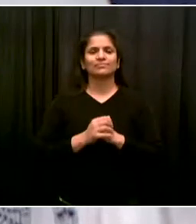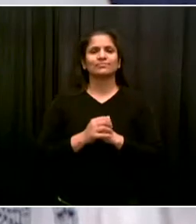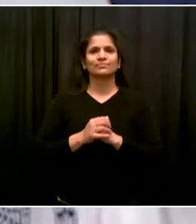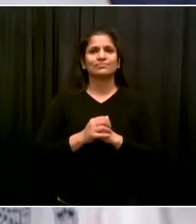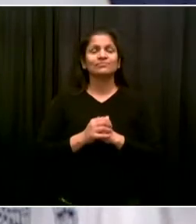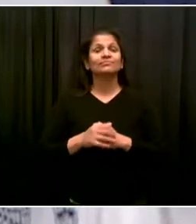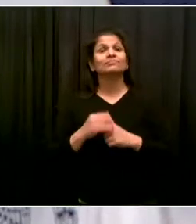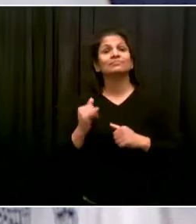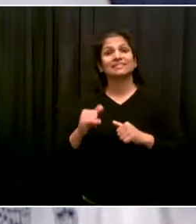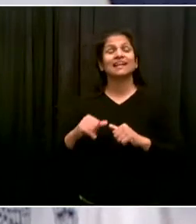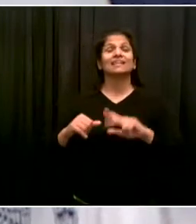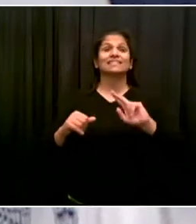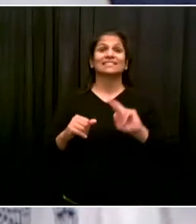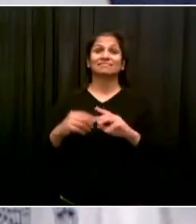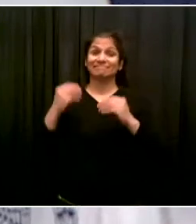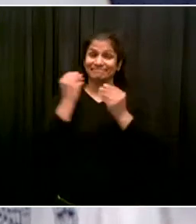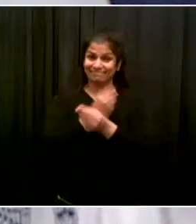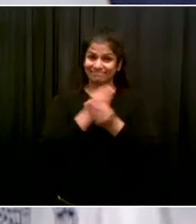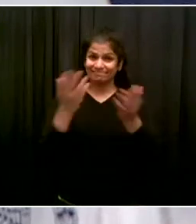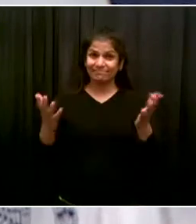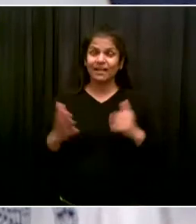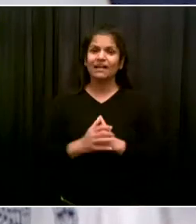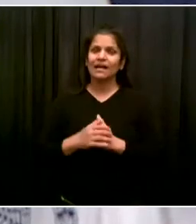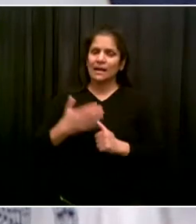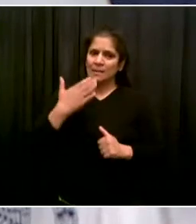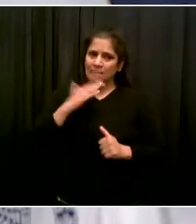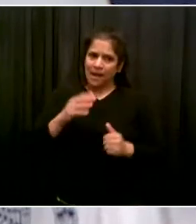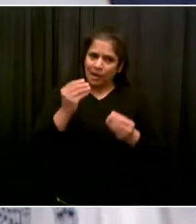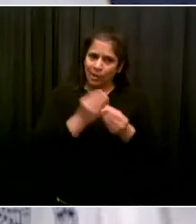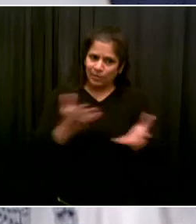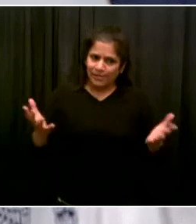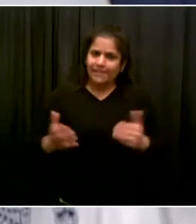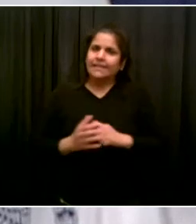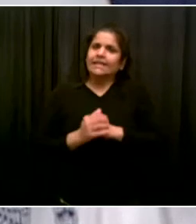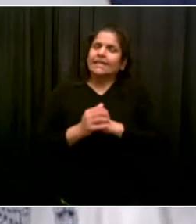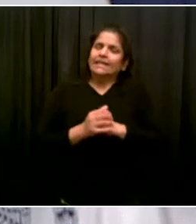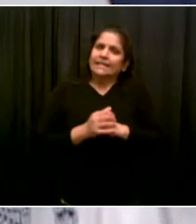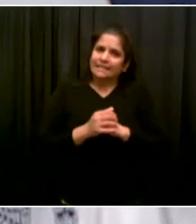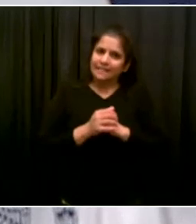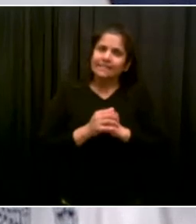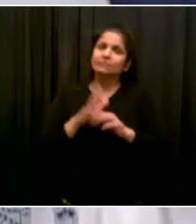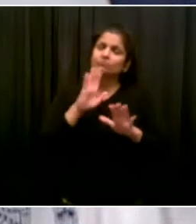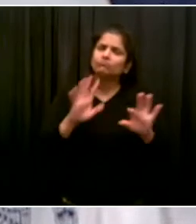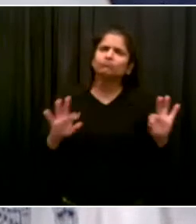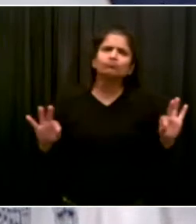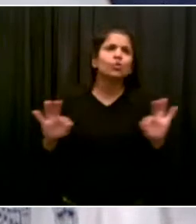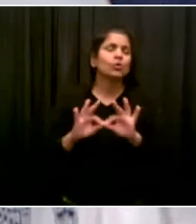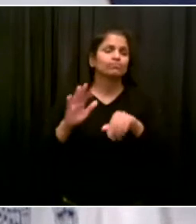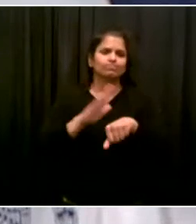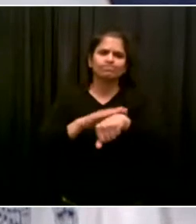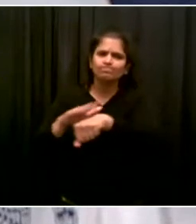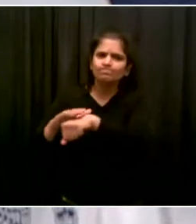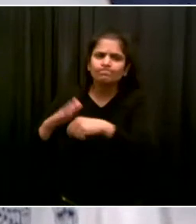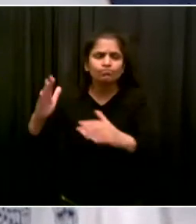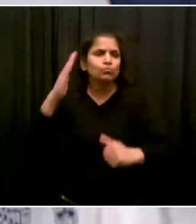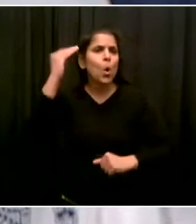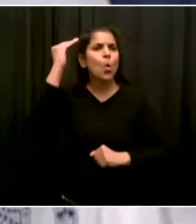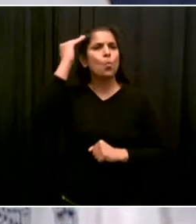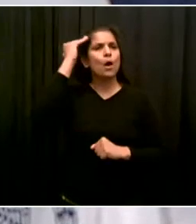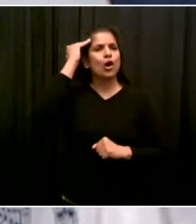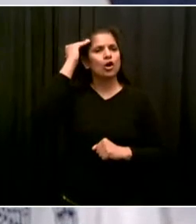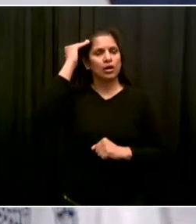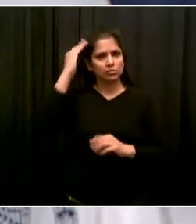is definitely in the bad news category. We have breaking news this morning from the FDA and the CDC